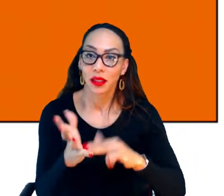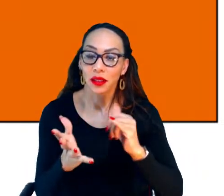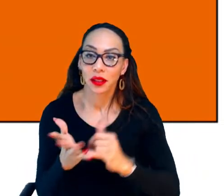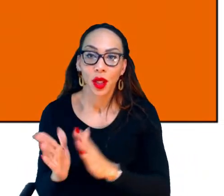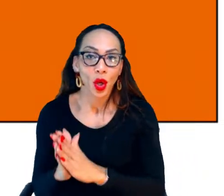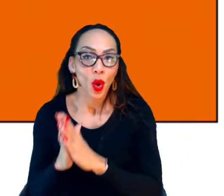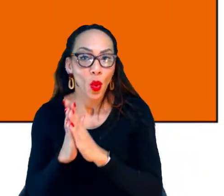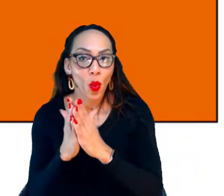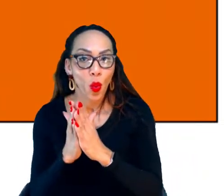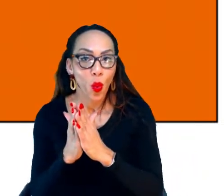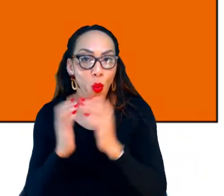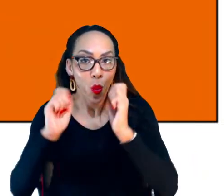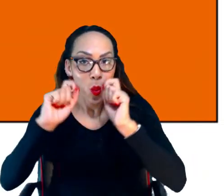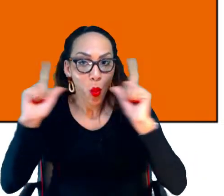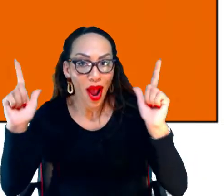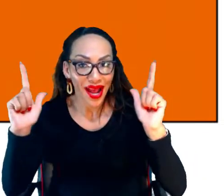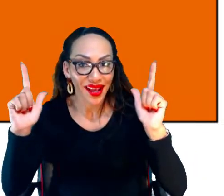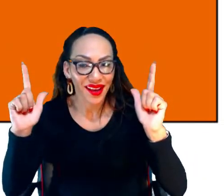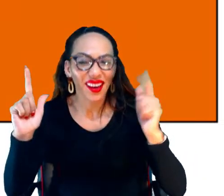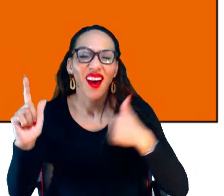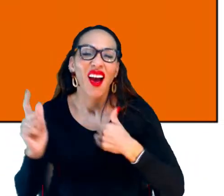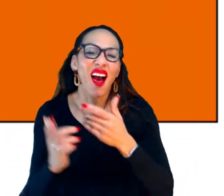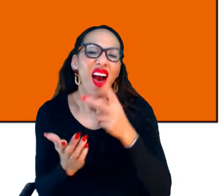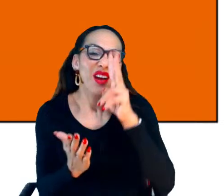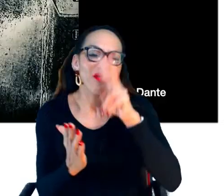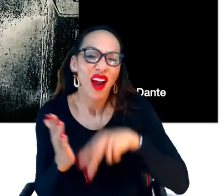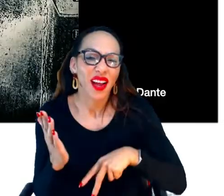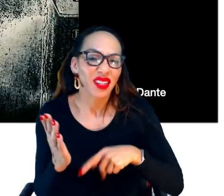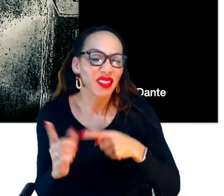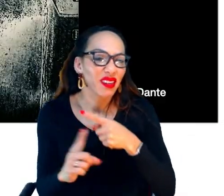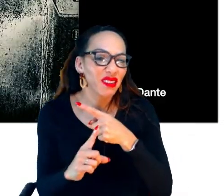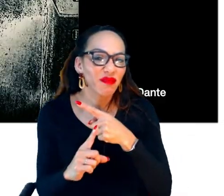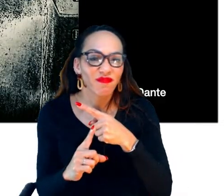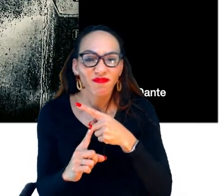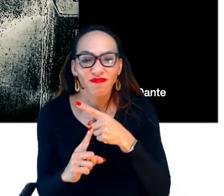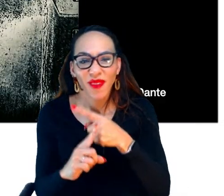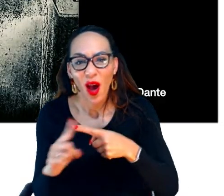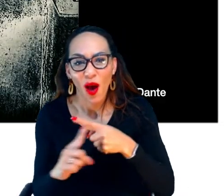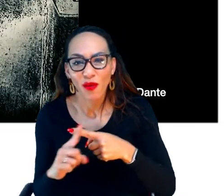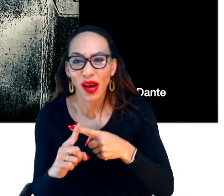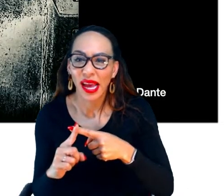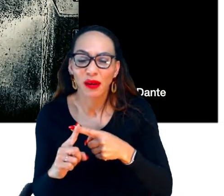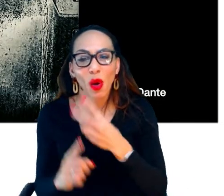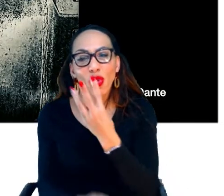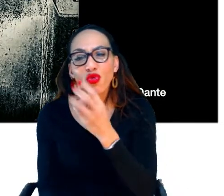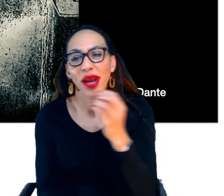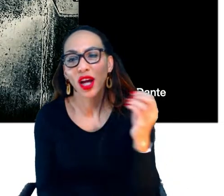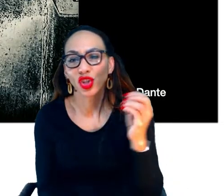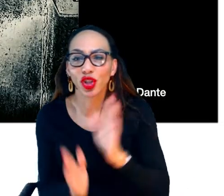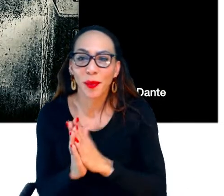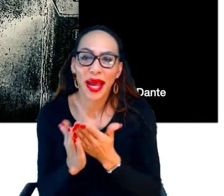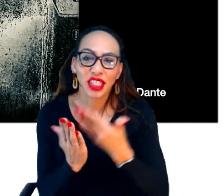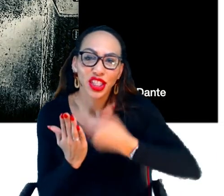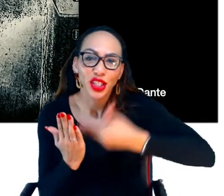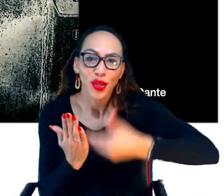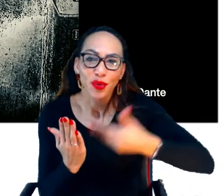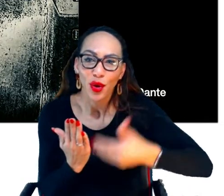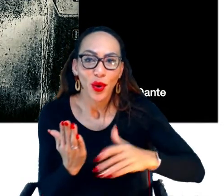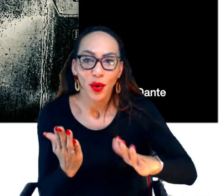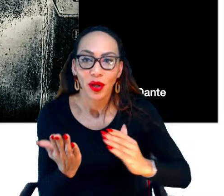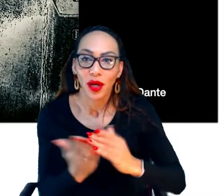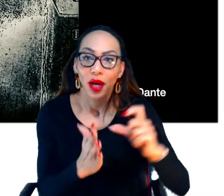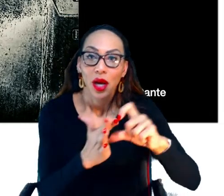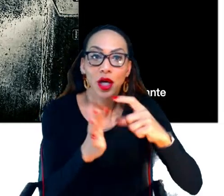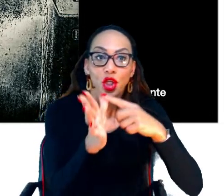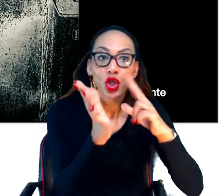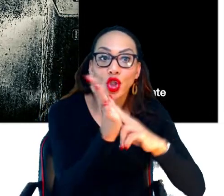do Finnegan's Wake. I got about, I don't know, 300 pages through. Anyway, Dante's